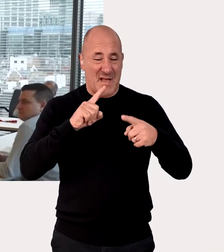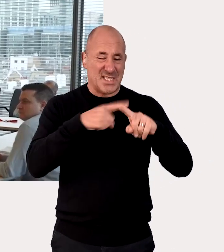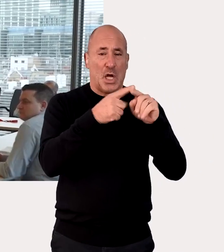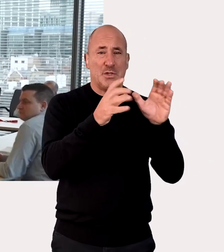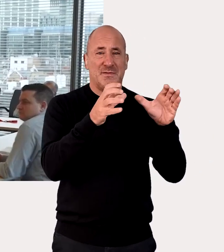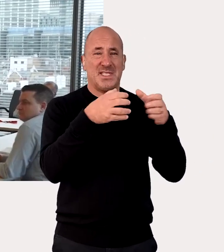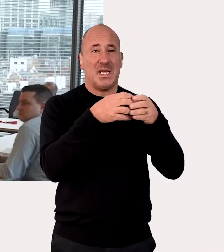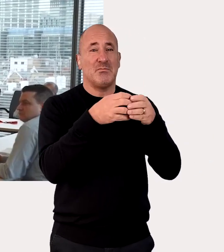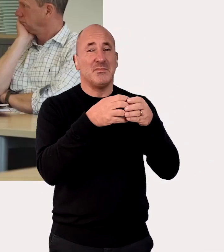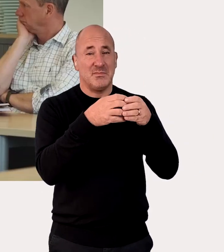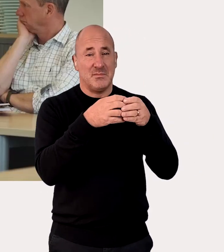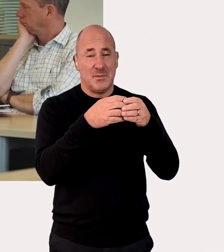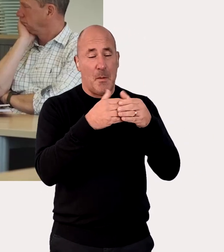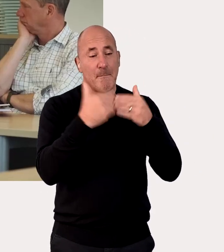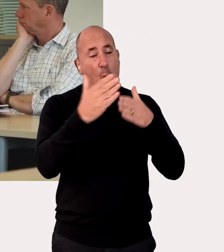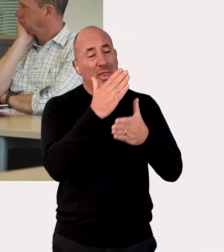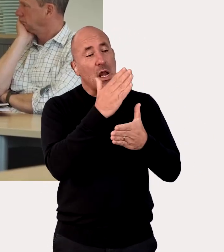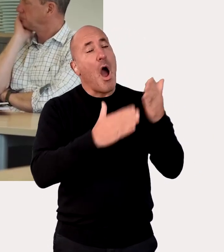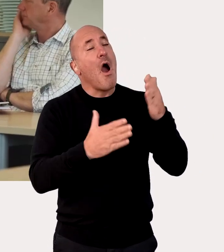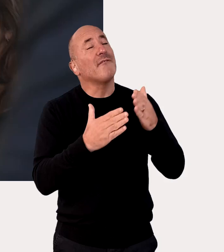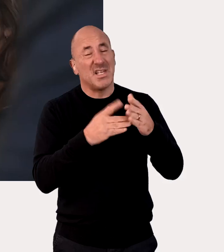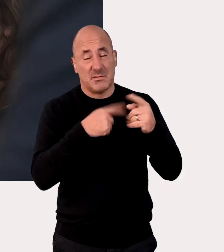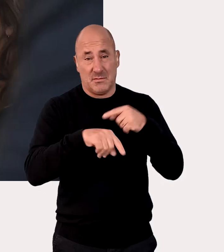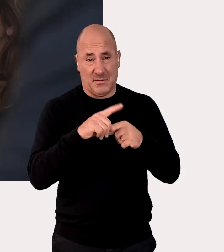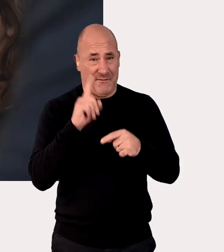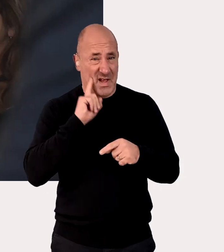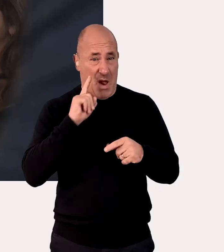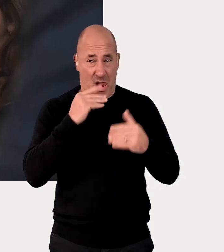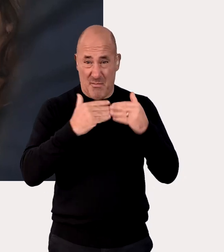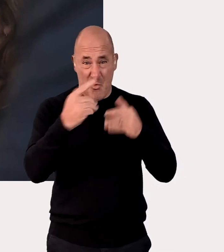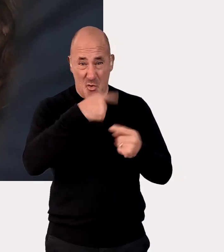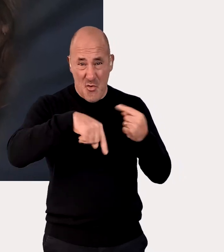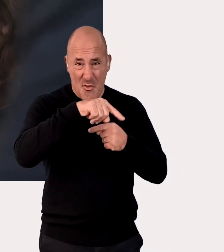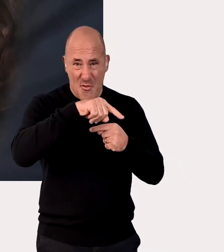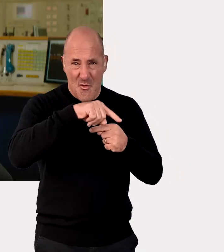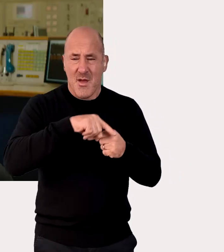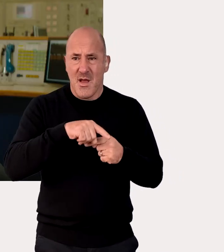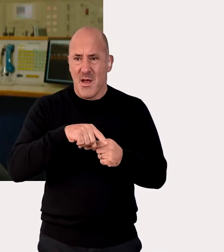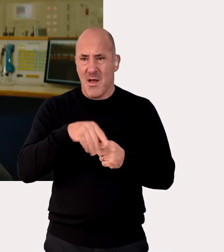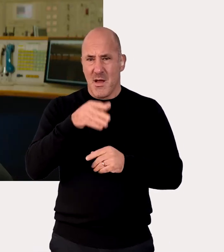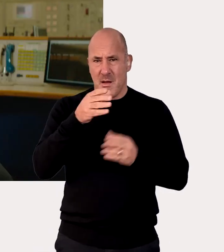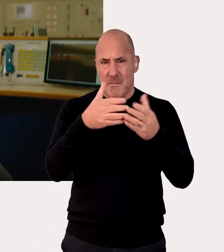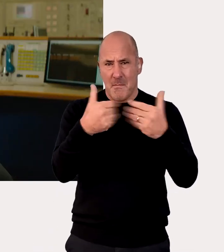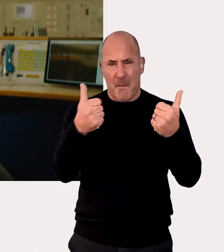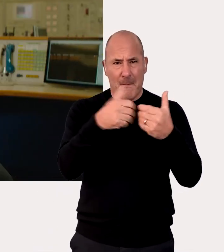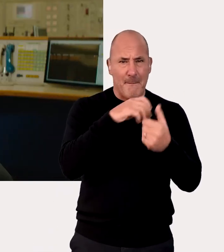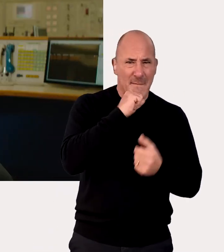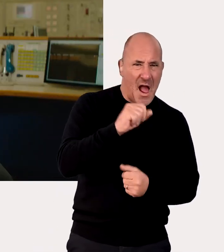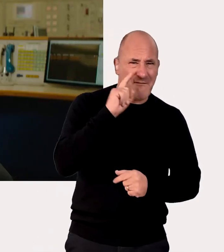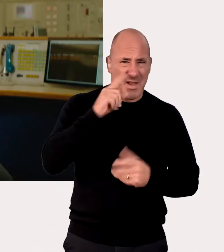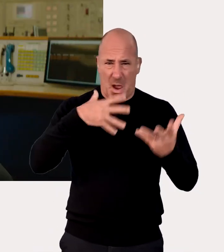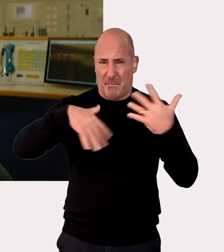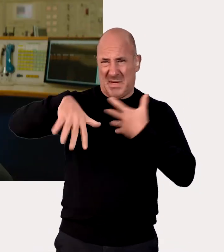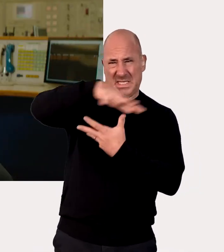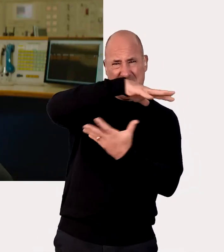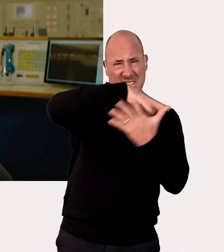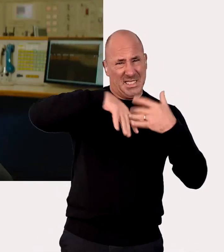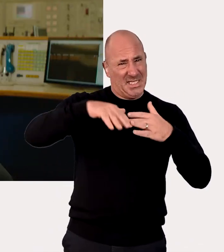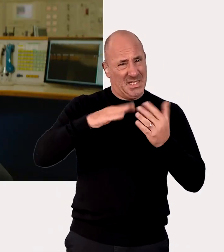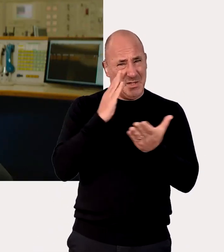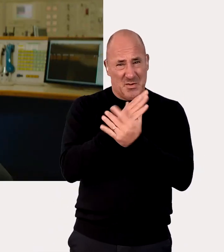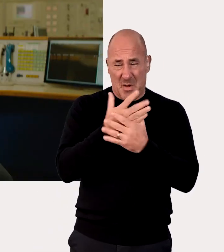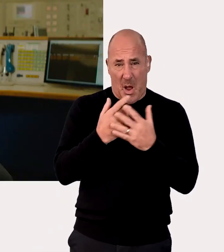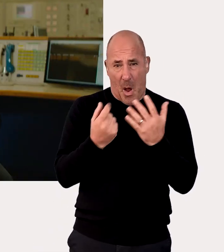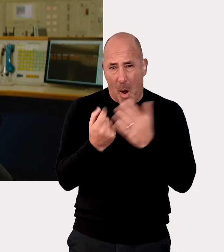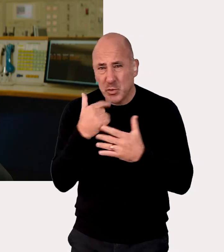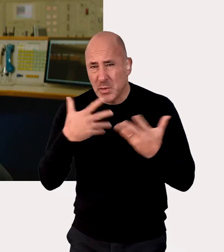in Sizewell C, we've got an executive team which is more than 50% female. I think getting that gender split right across the workforce,